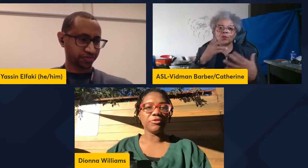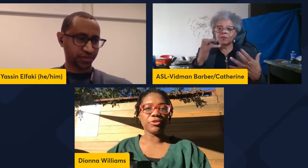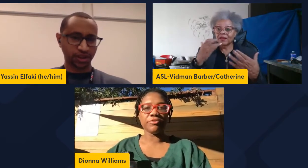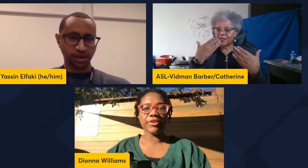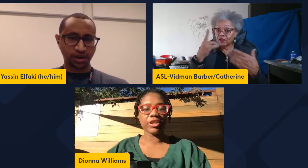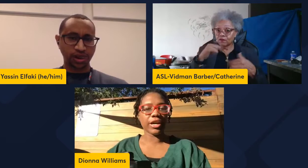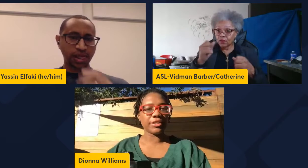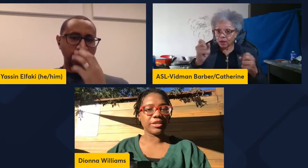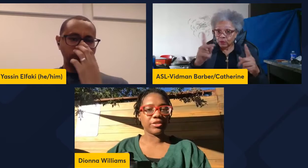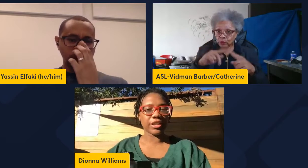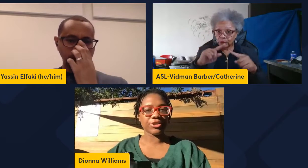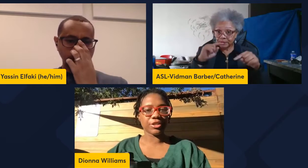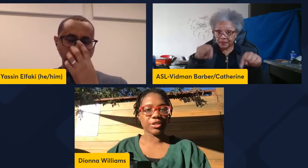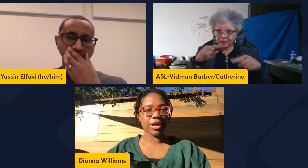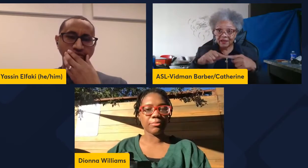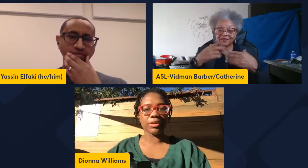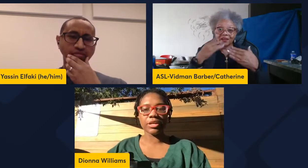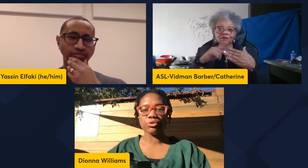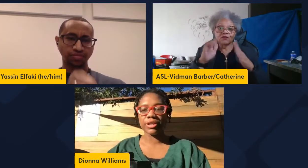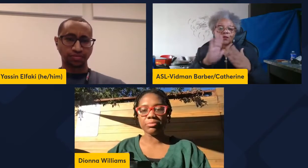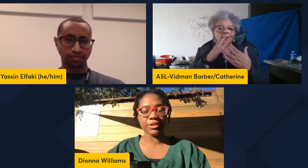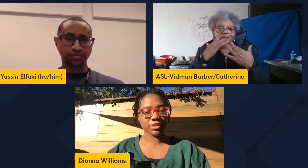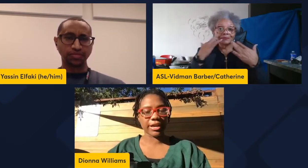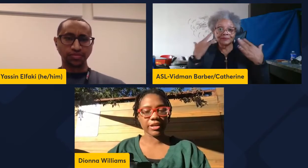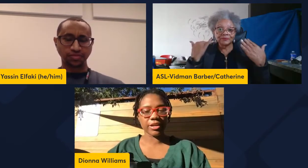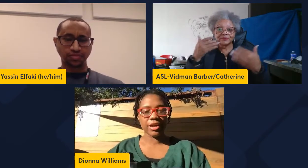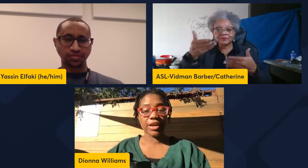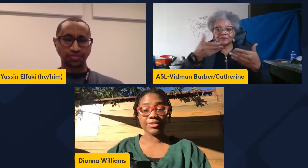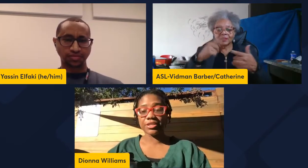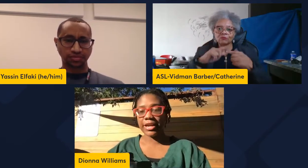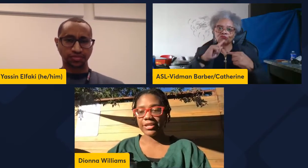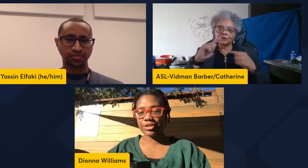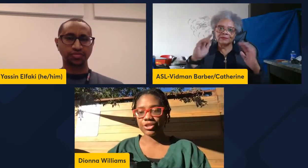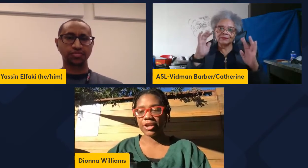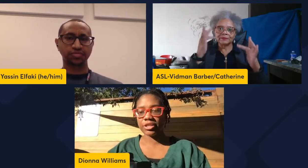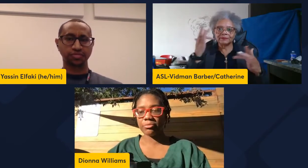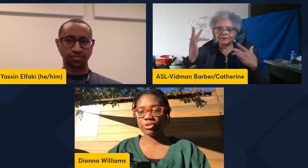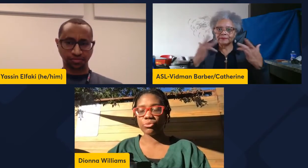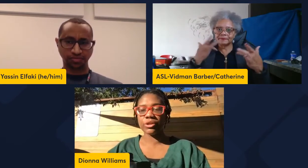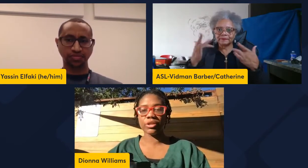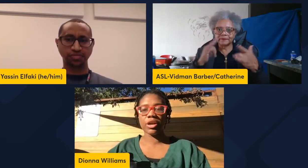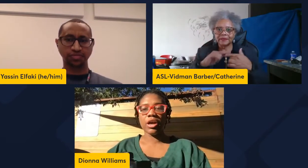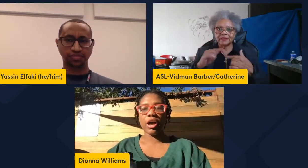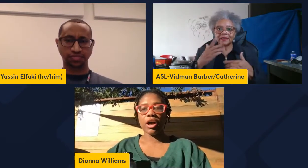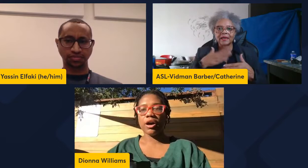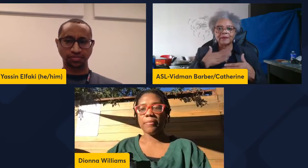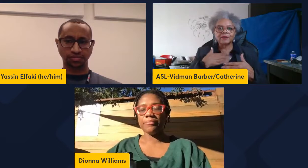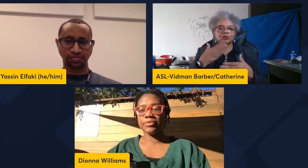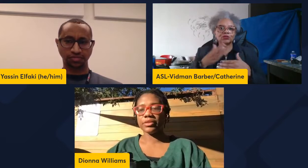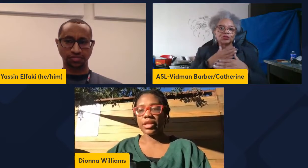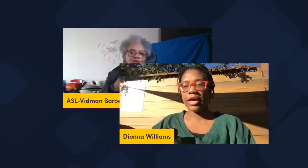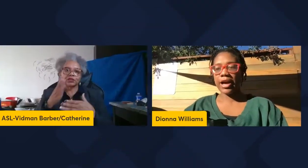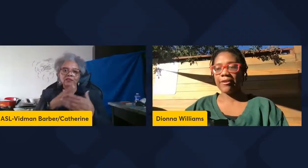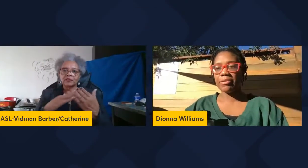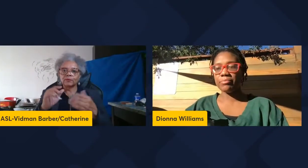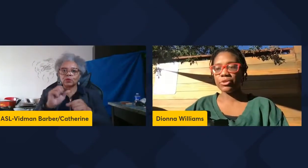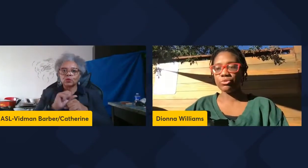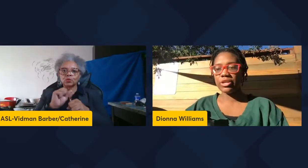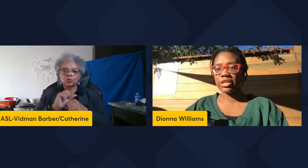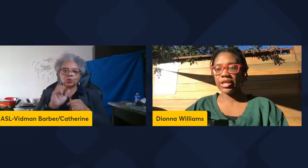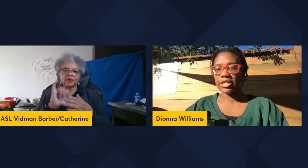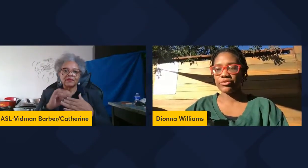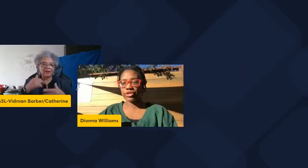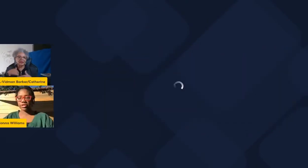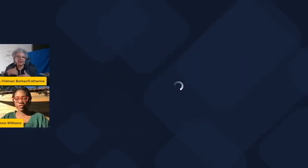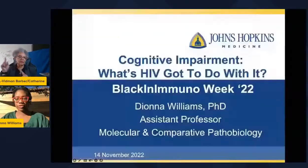and thank you for the very kind invitation. I'm incredibly excited and delighted to share some of the work that I've been